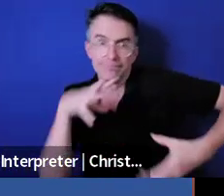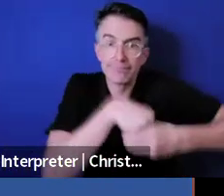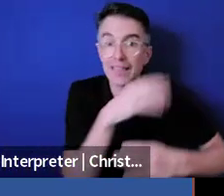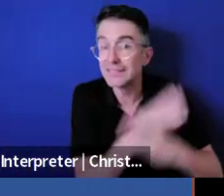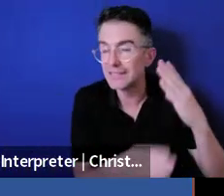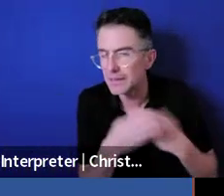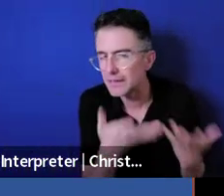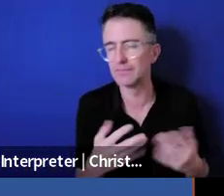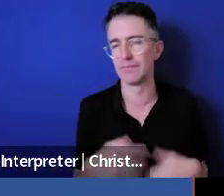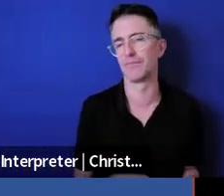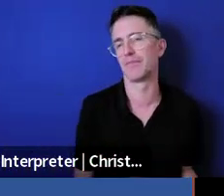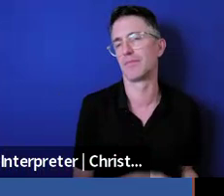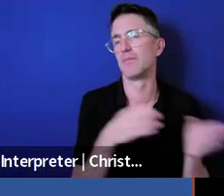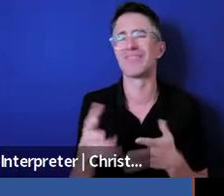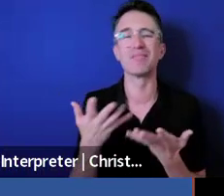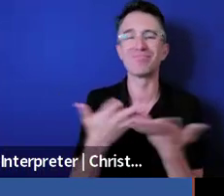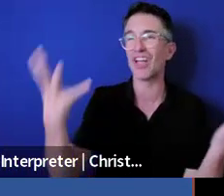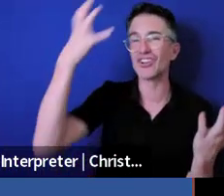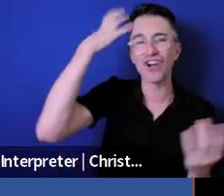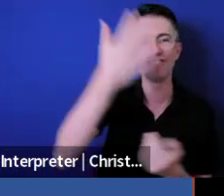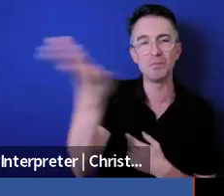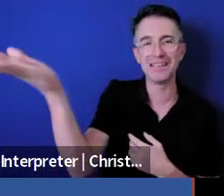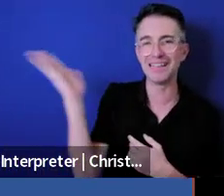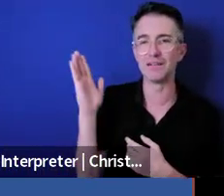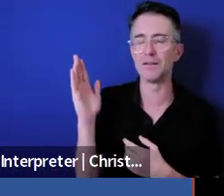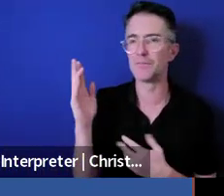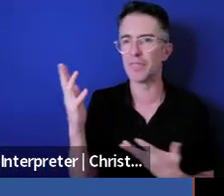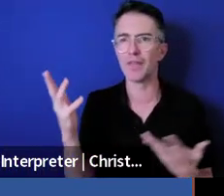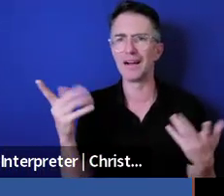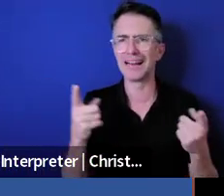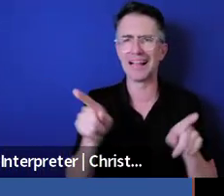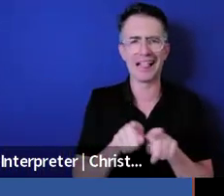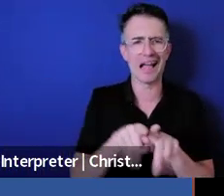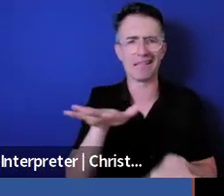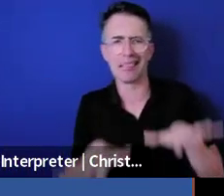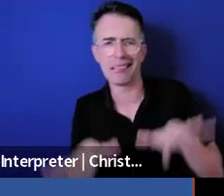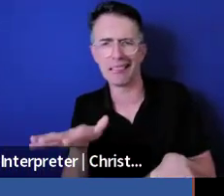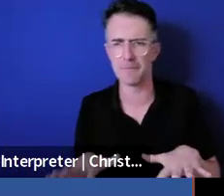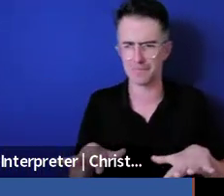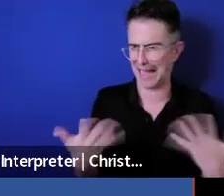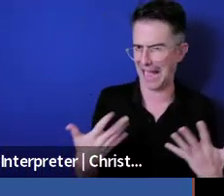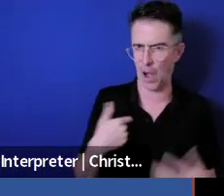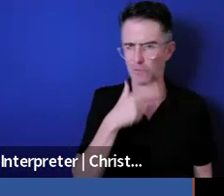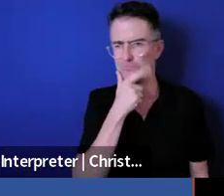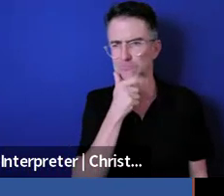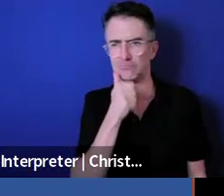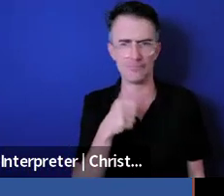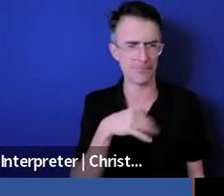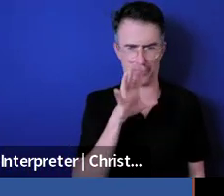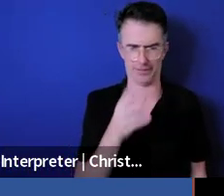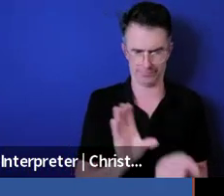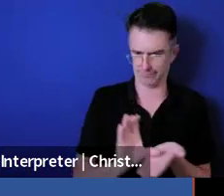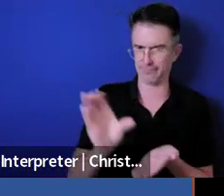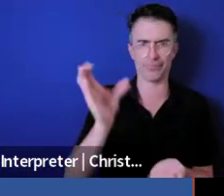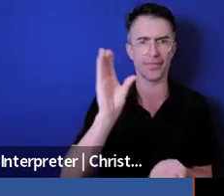Disabilities, have is how do we decide who needs and who will get what? So we have a diversity of benefits for income security,